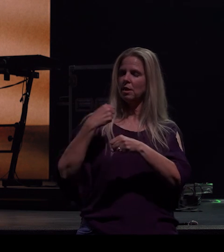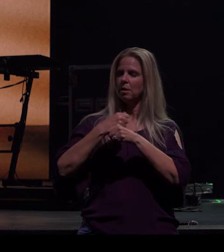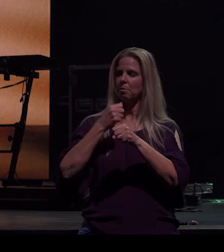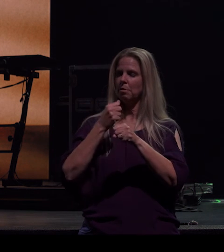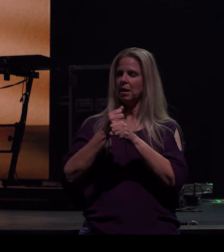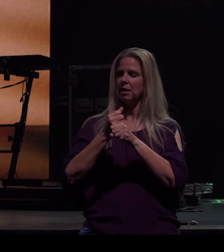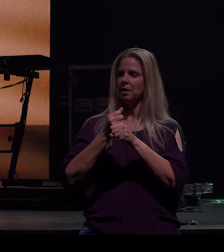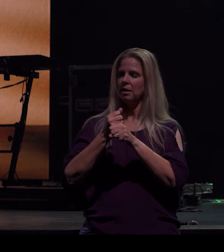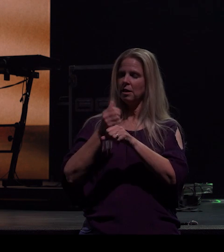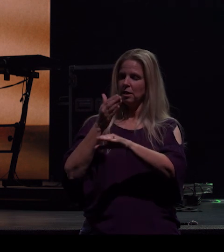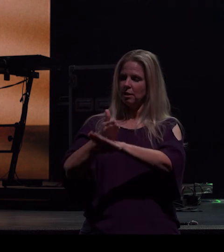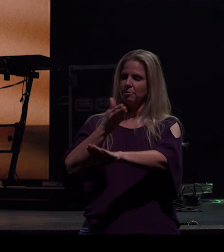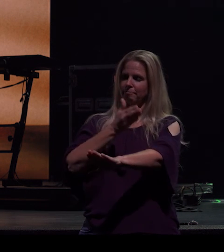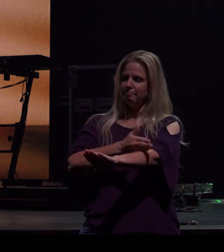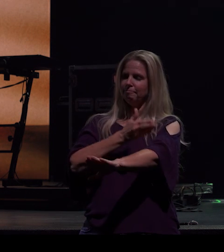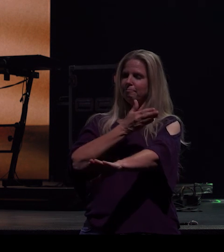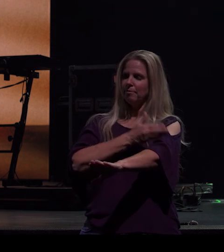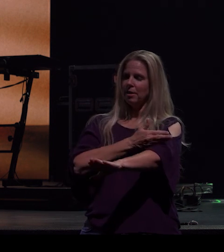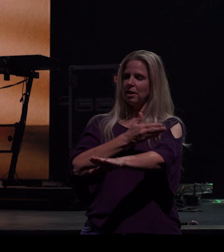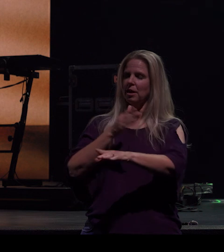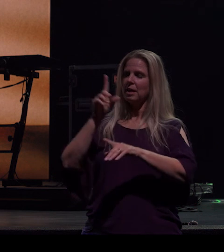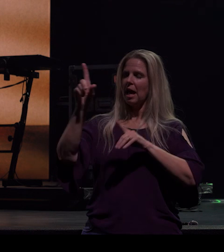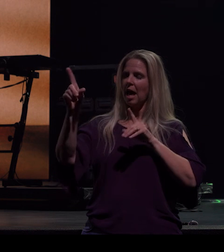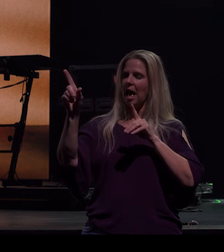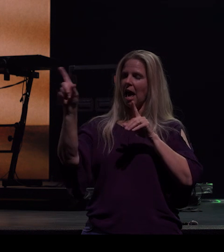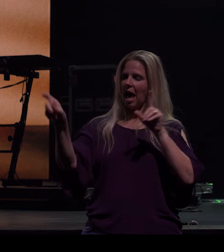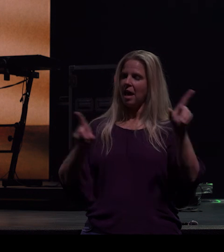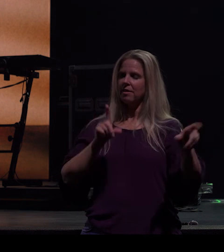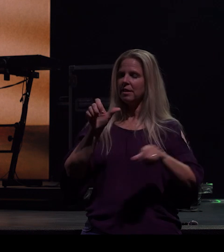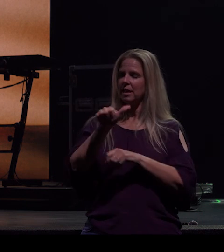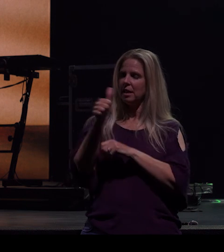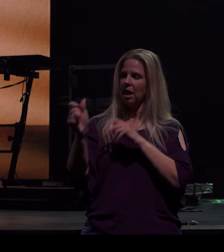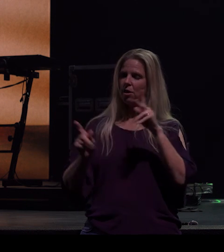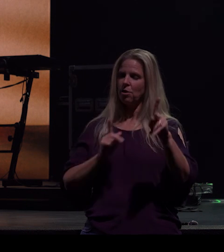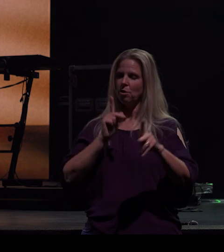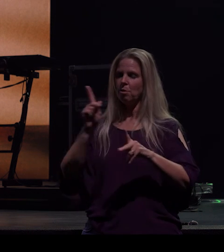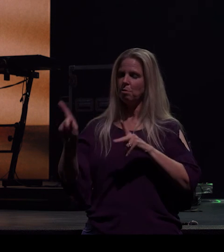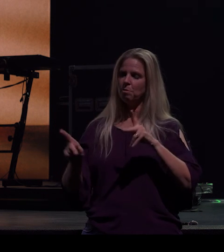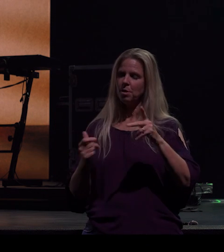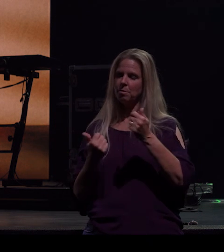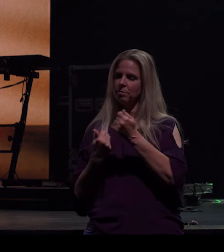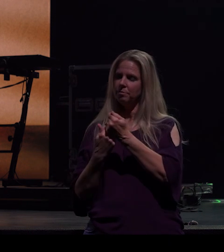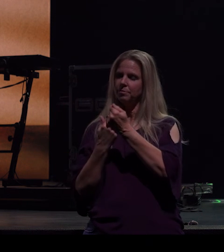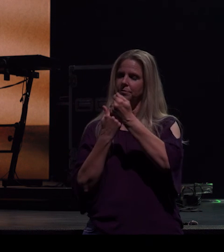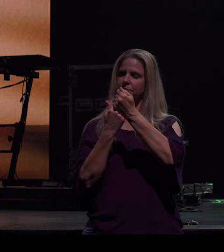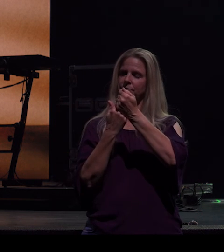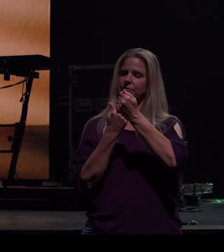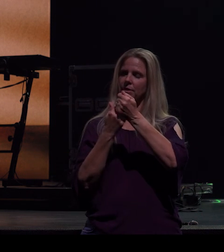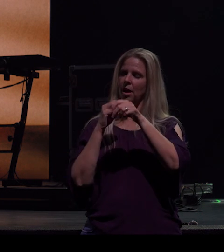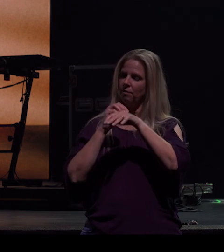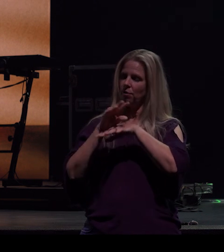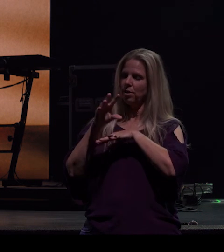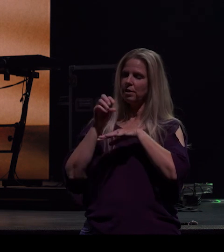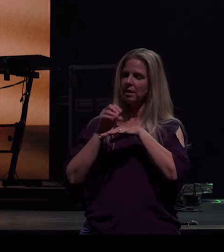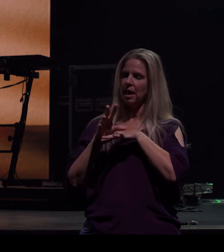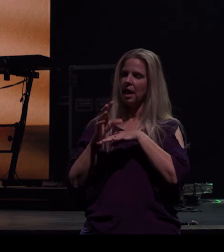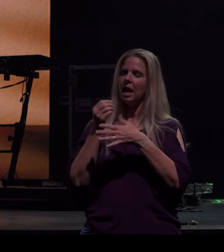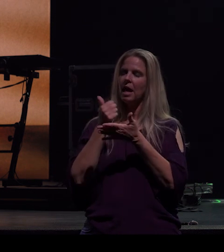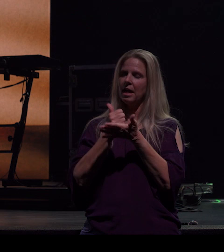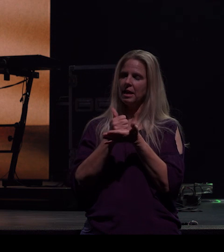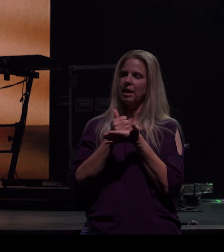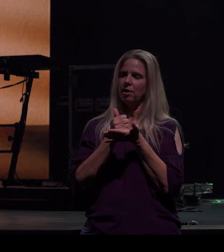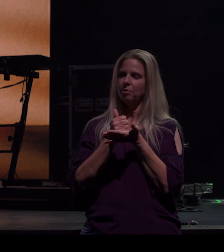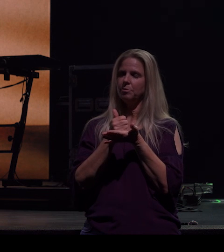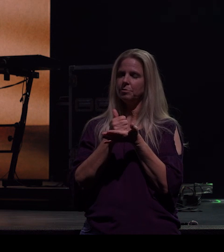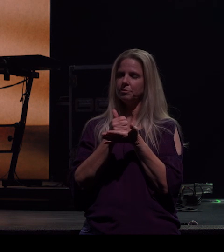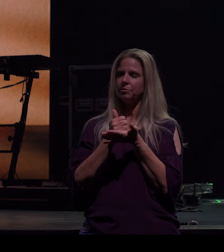better by asking other people to join us on our journey, to ask other people for advice and for help. We know